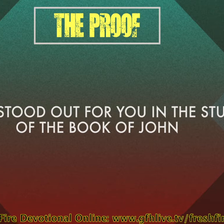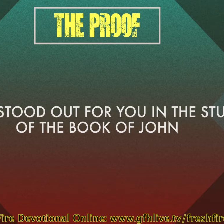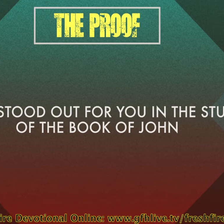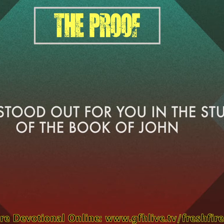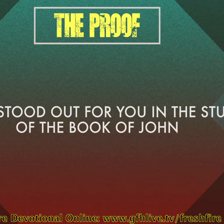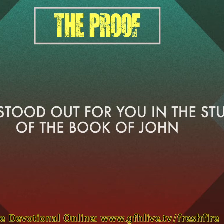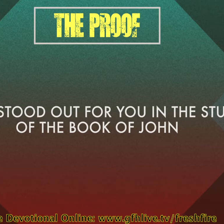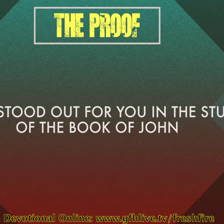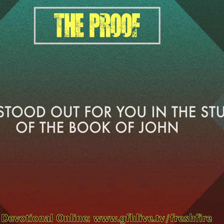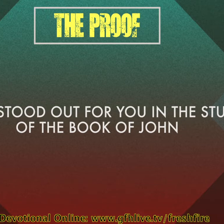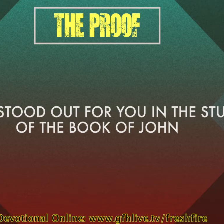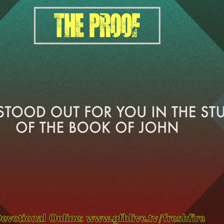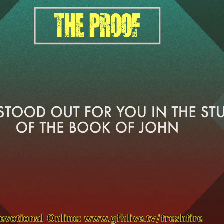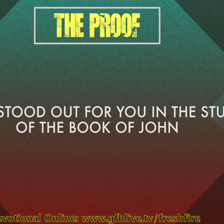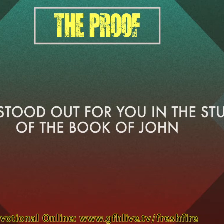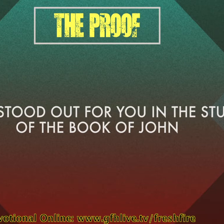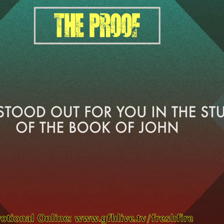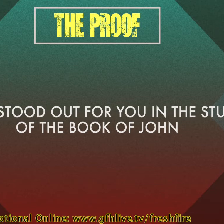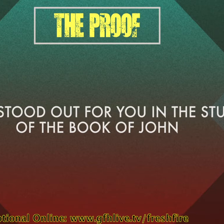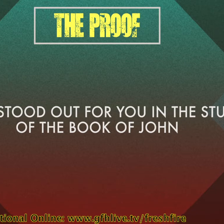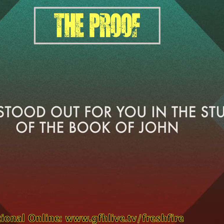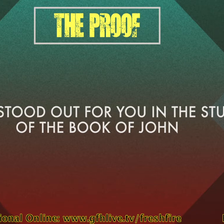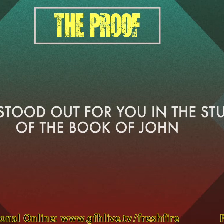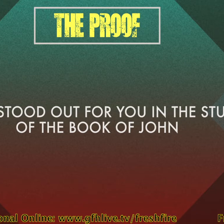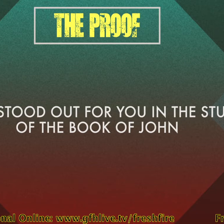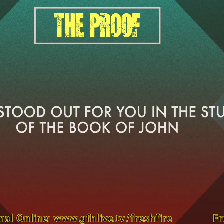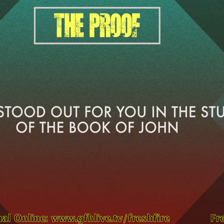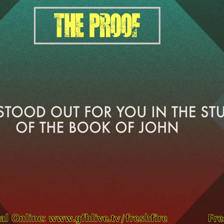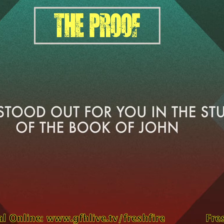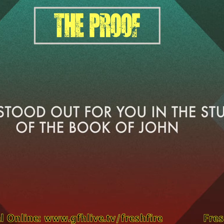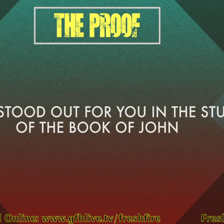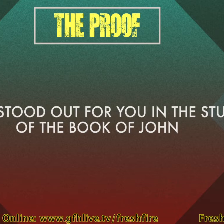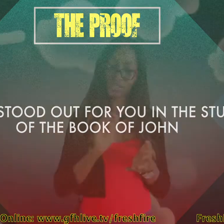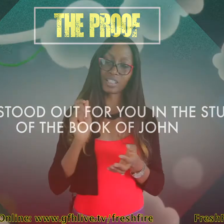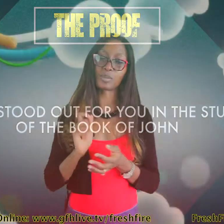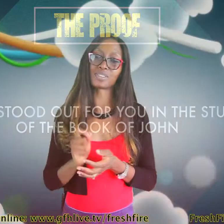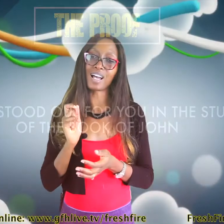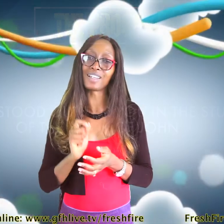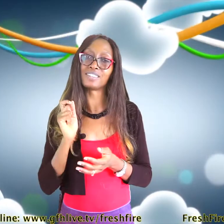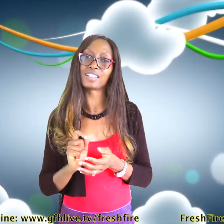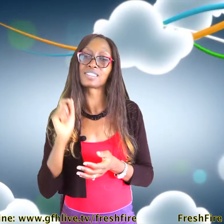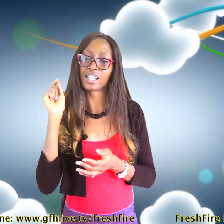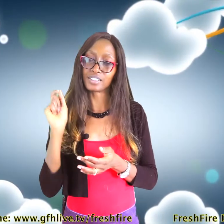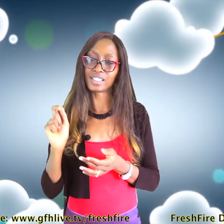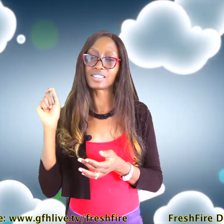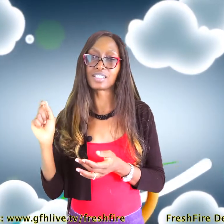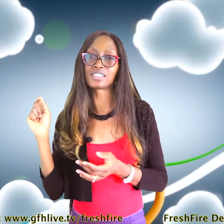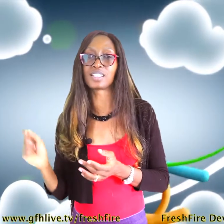learn? Can you think about it and write it down? Just think about it for a moment. It doesn't have to be too many lines. Just think about it. I